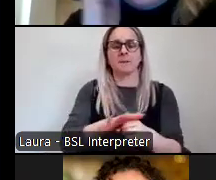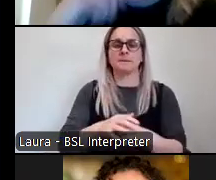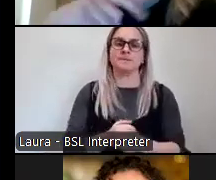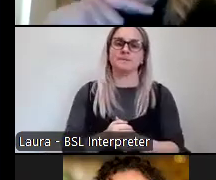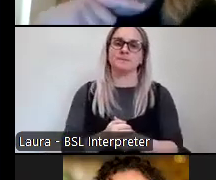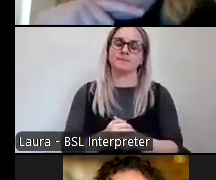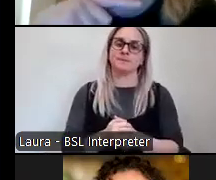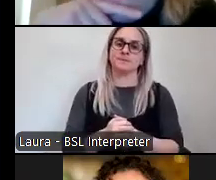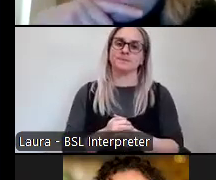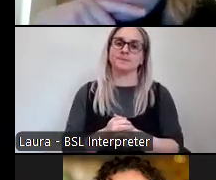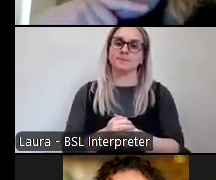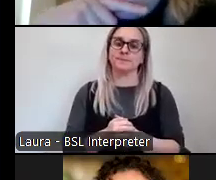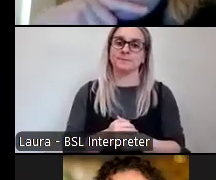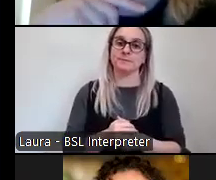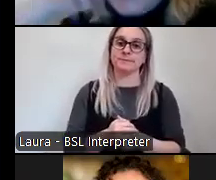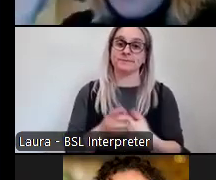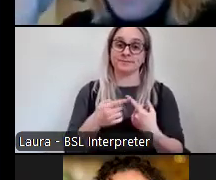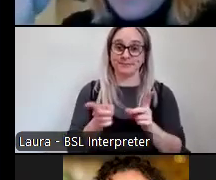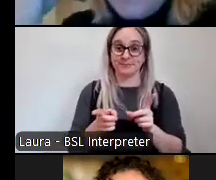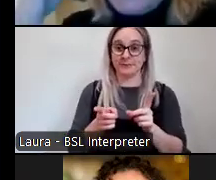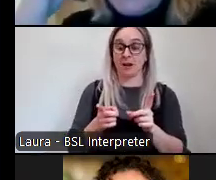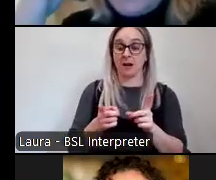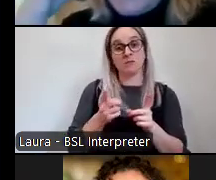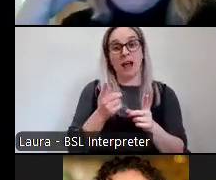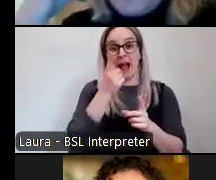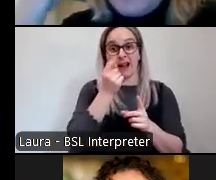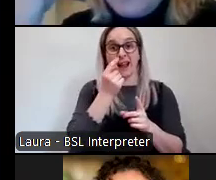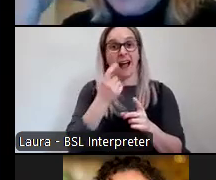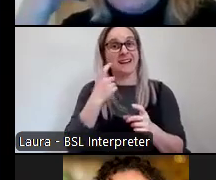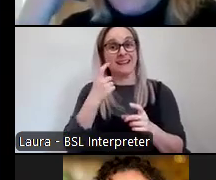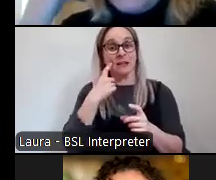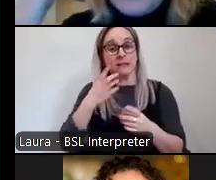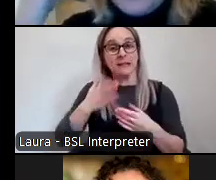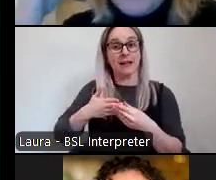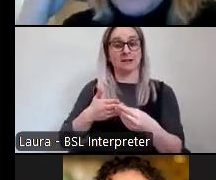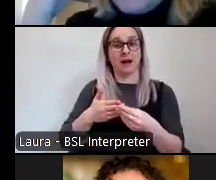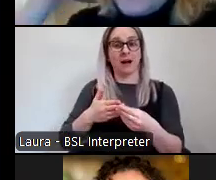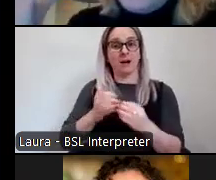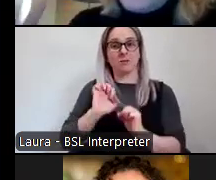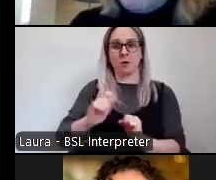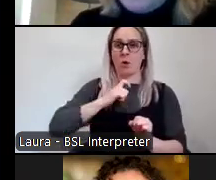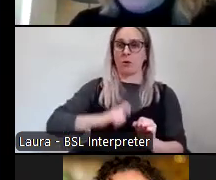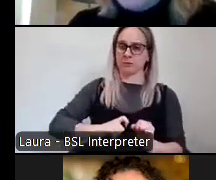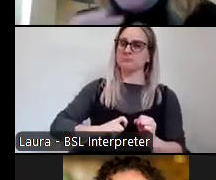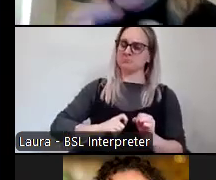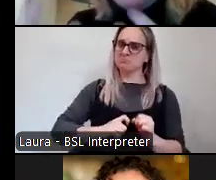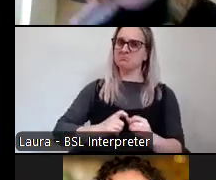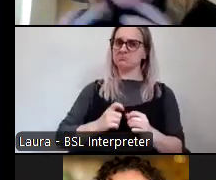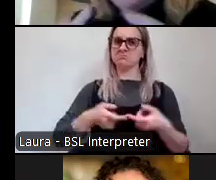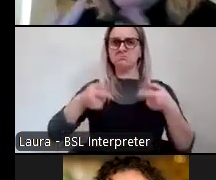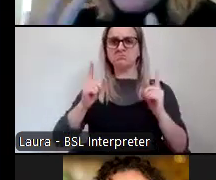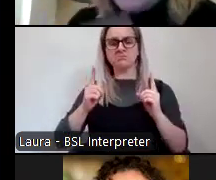We're looking for those who have leadership potential. So we're looking to see how that leadership, that change making is able to grow. Are